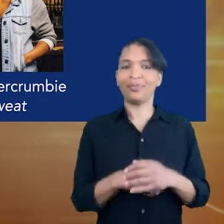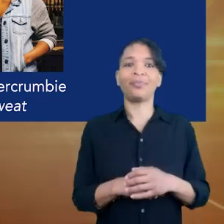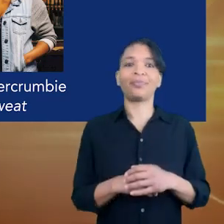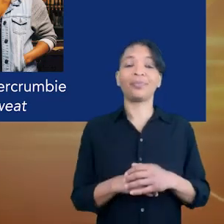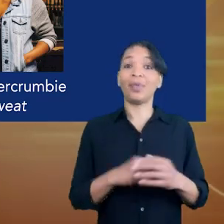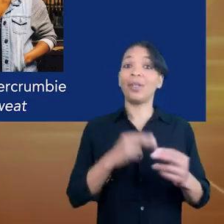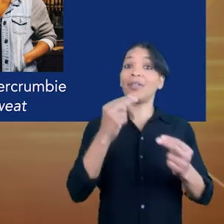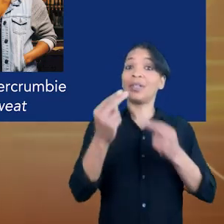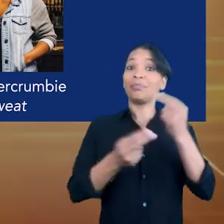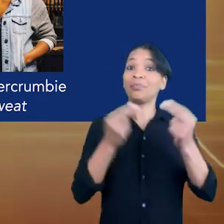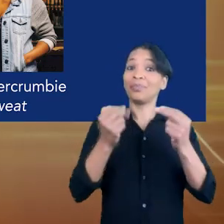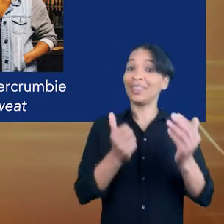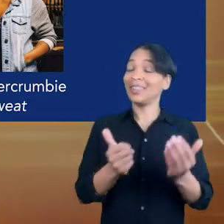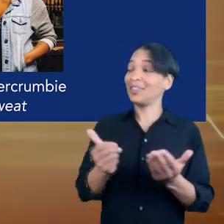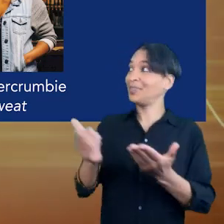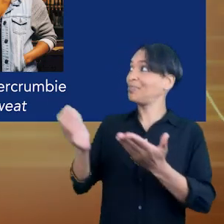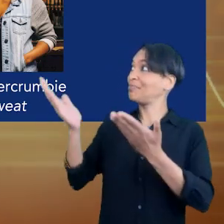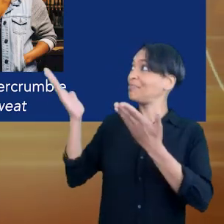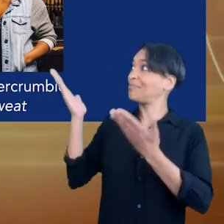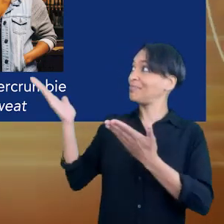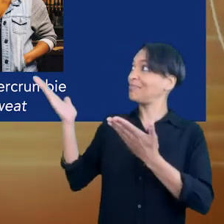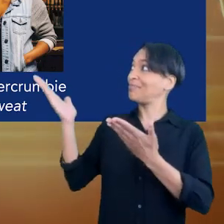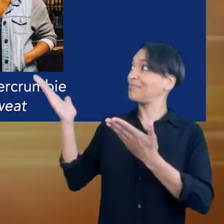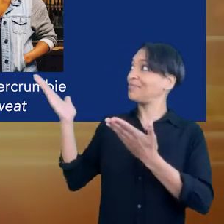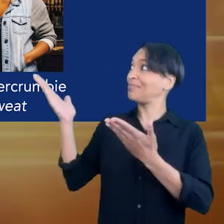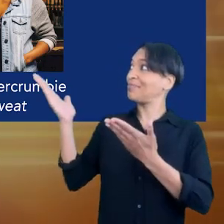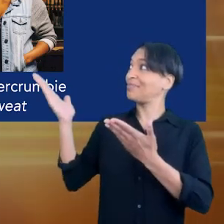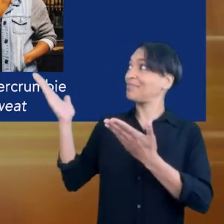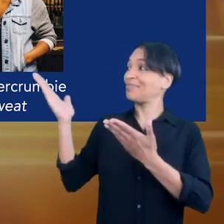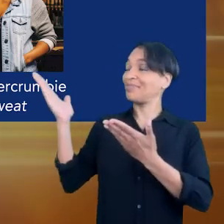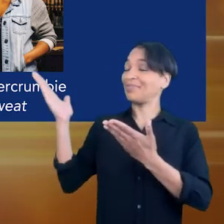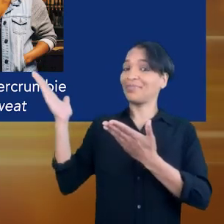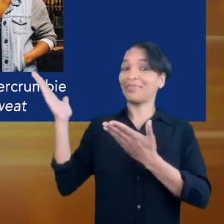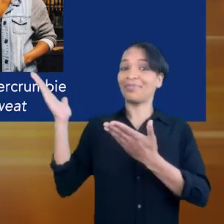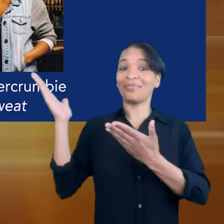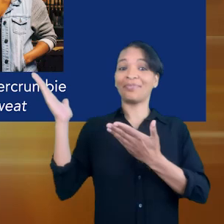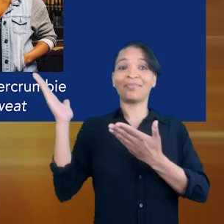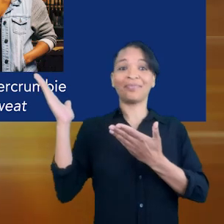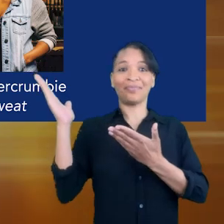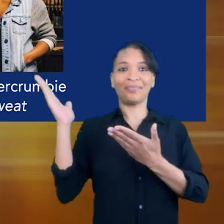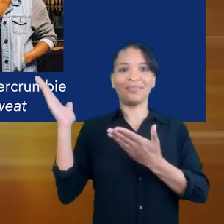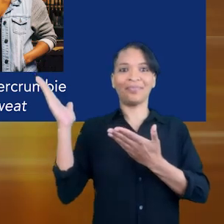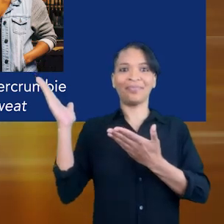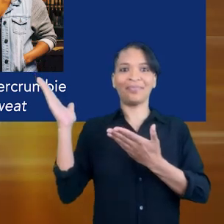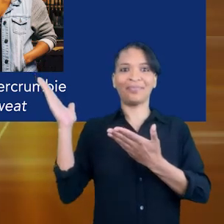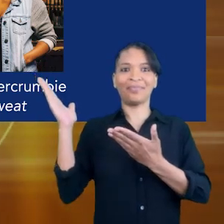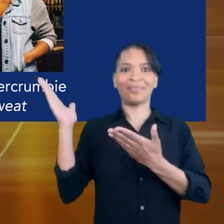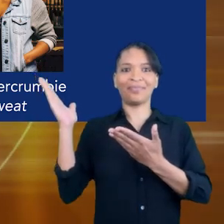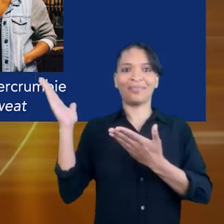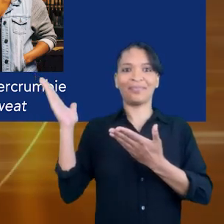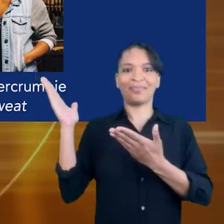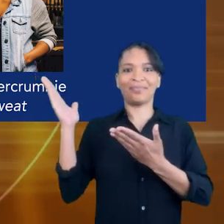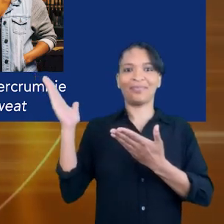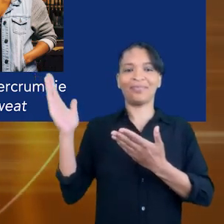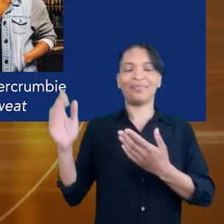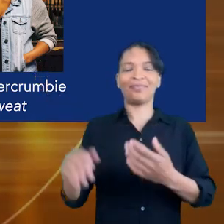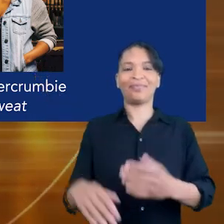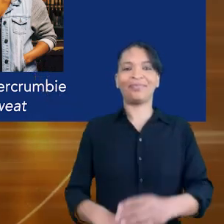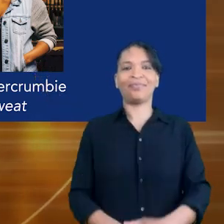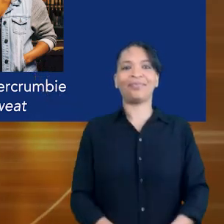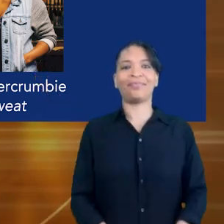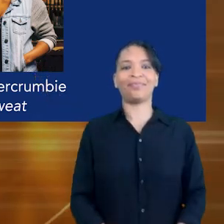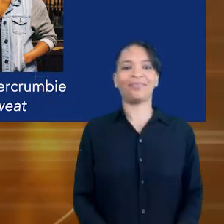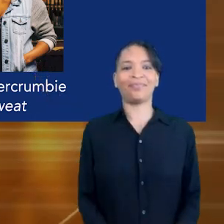Izzy Steele, The Purist, Huntington Theater Company; Nora Eschenheimer, Cymbeline, Commonwealth Shakespeare